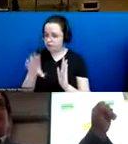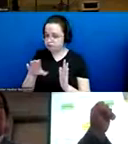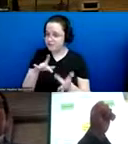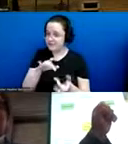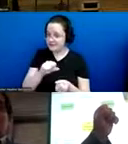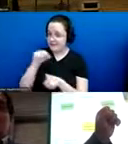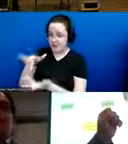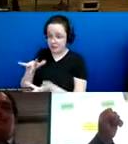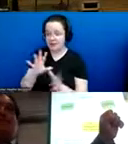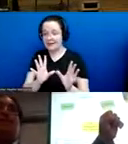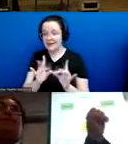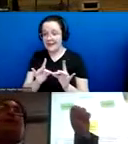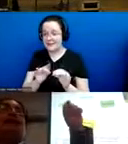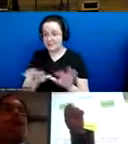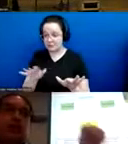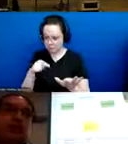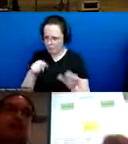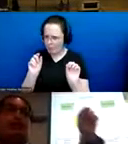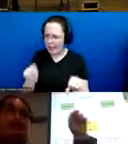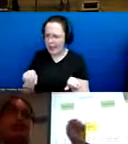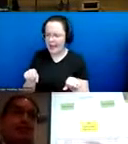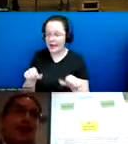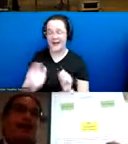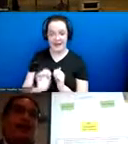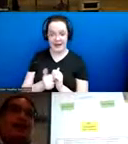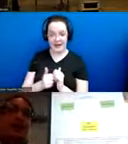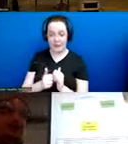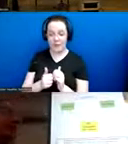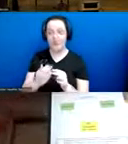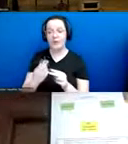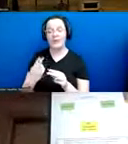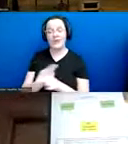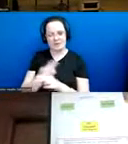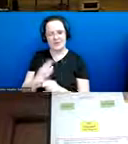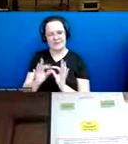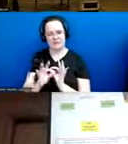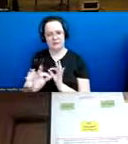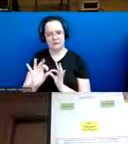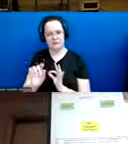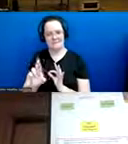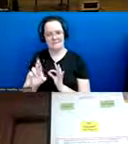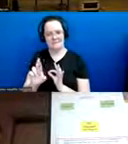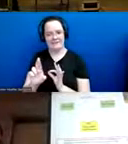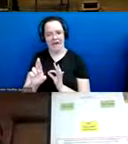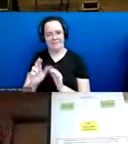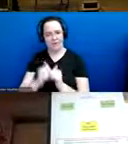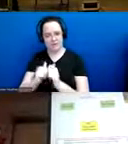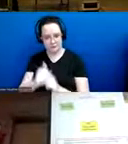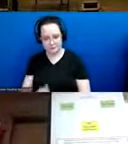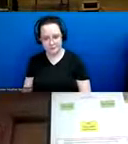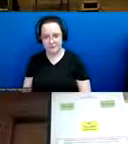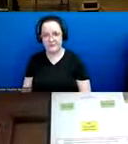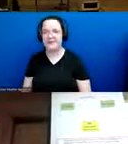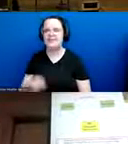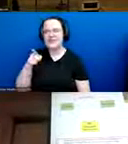and entanglement distribution can be performed using the fiber infrastructure. All right, so I mentioned here 3 experiments from a few years ago